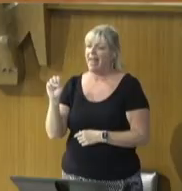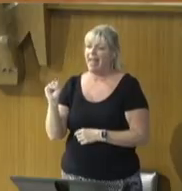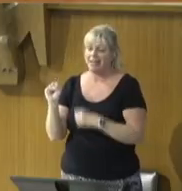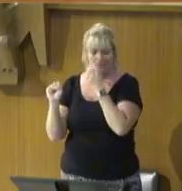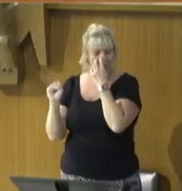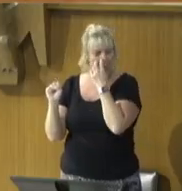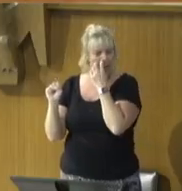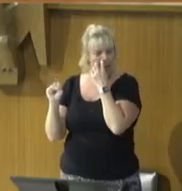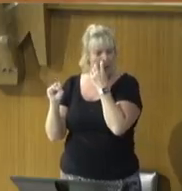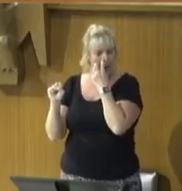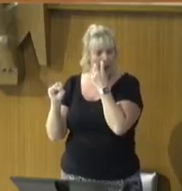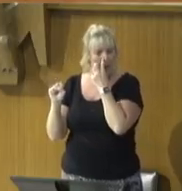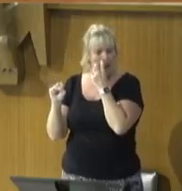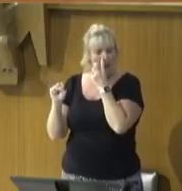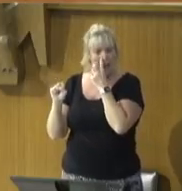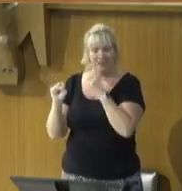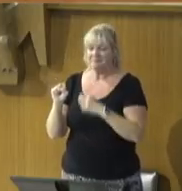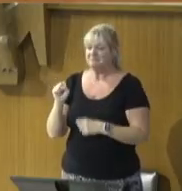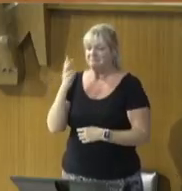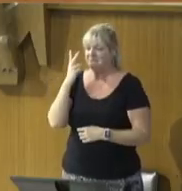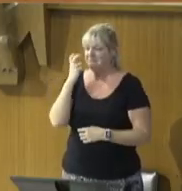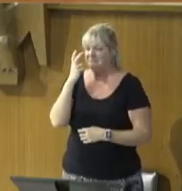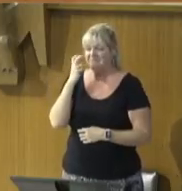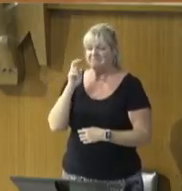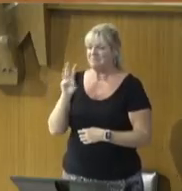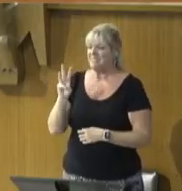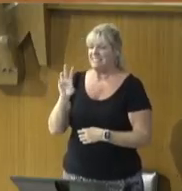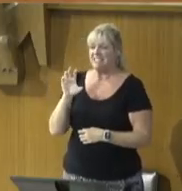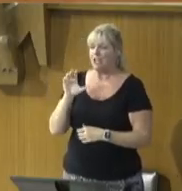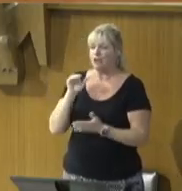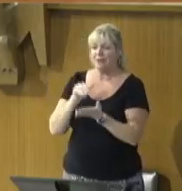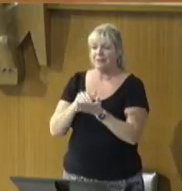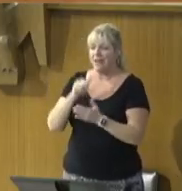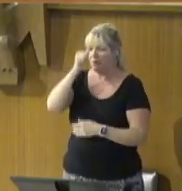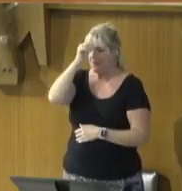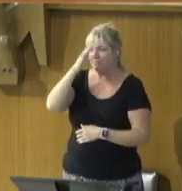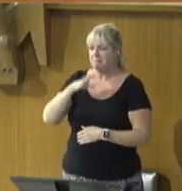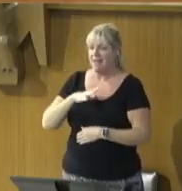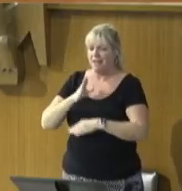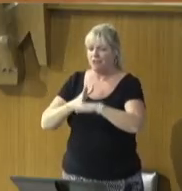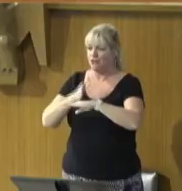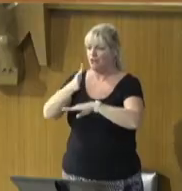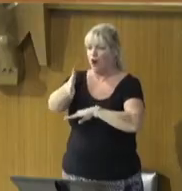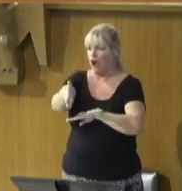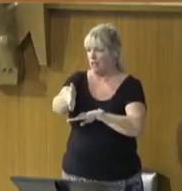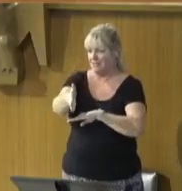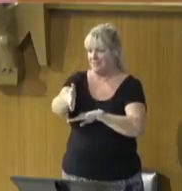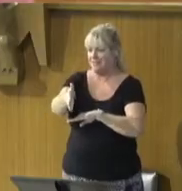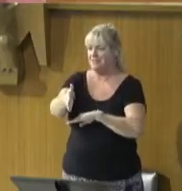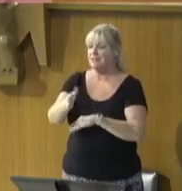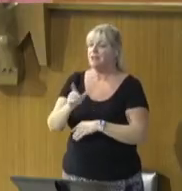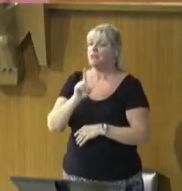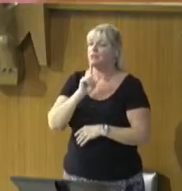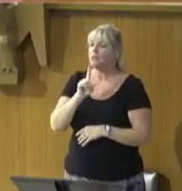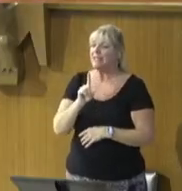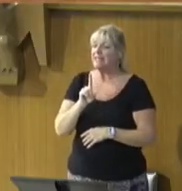here is not that 600,000 men crossed the Red Sea, but that 600